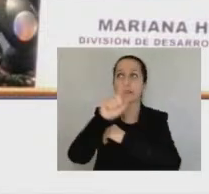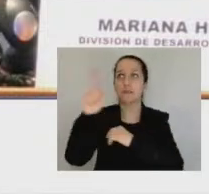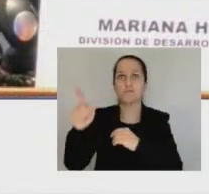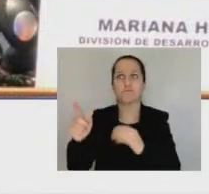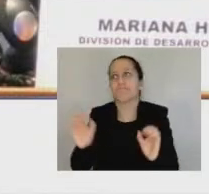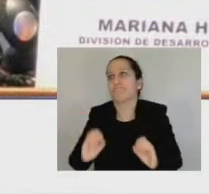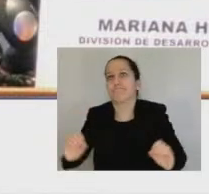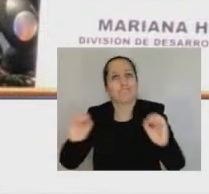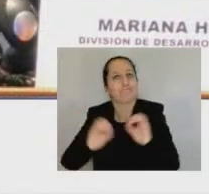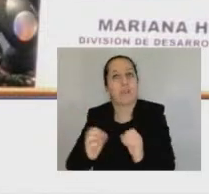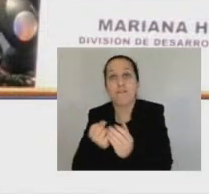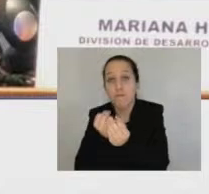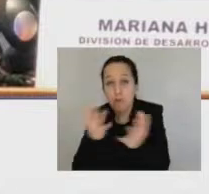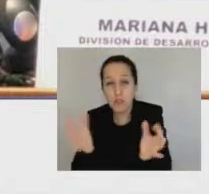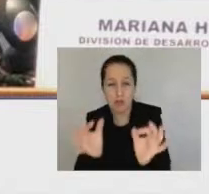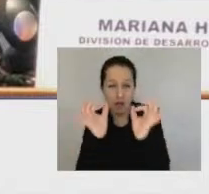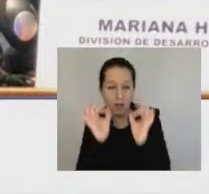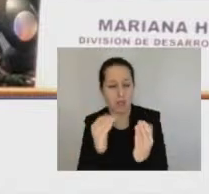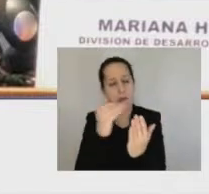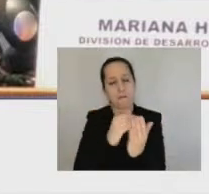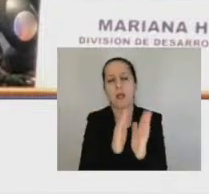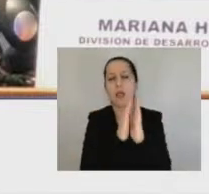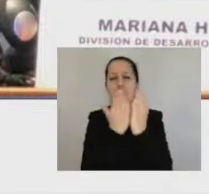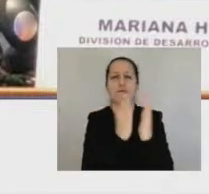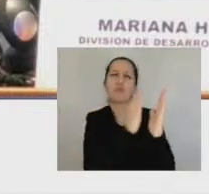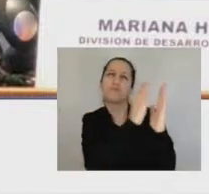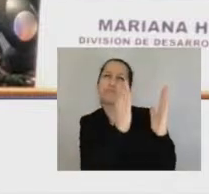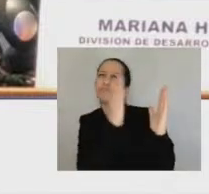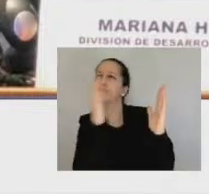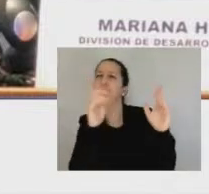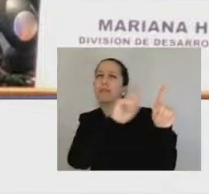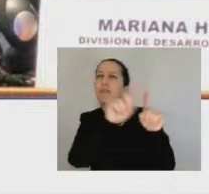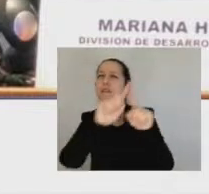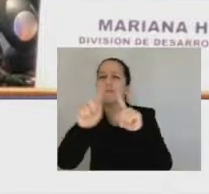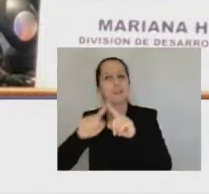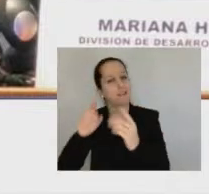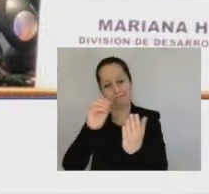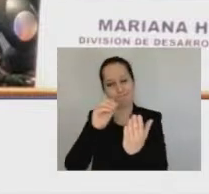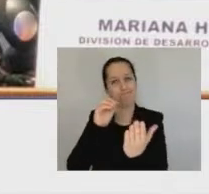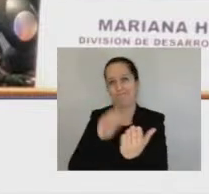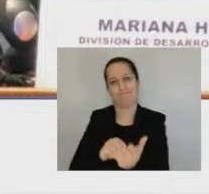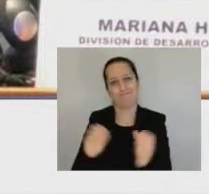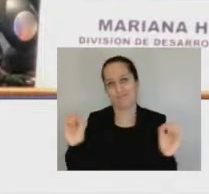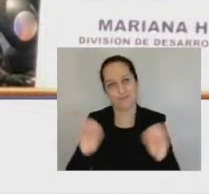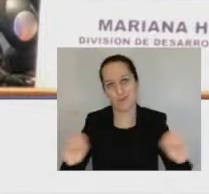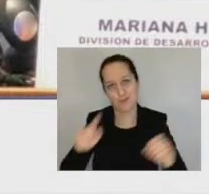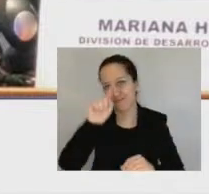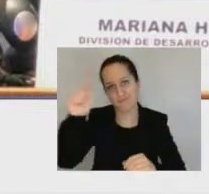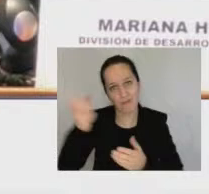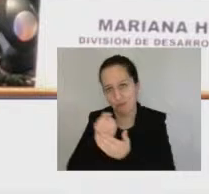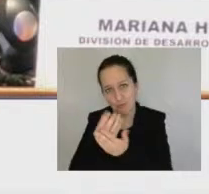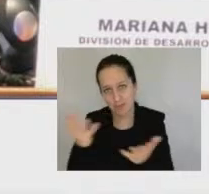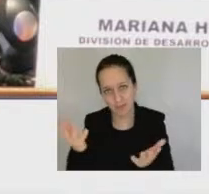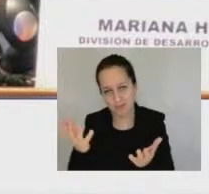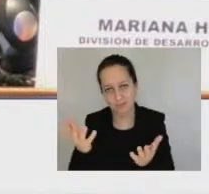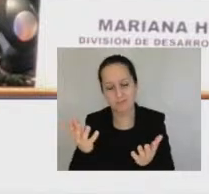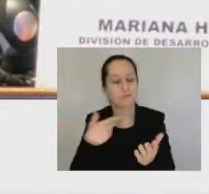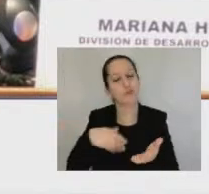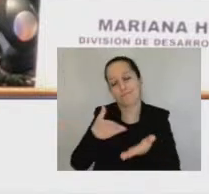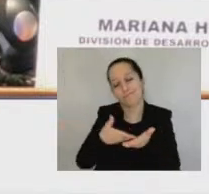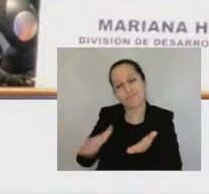have information on these variables. So we had to draw these from circumstances,